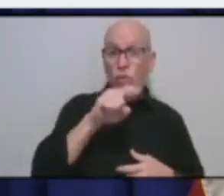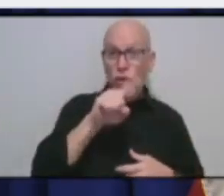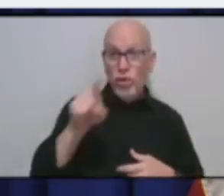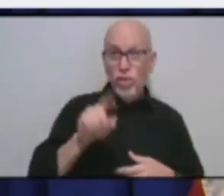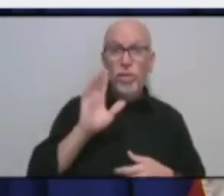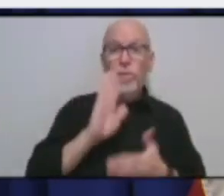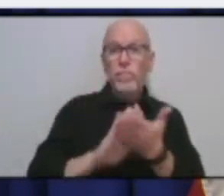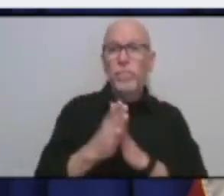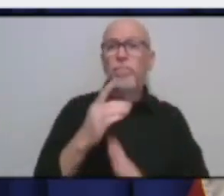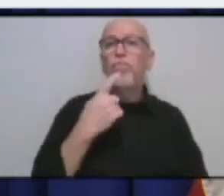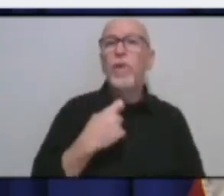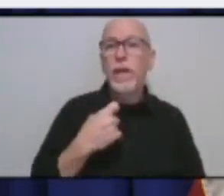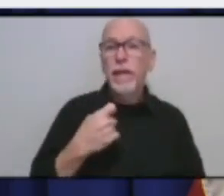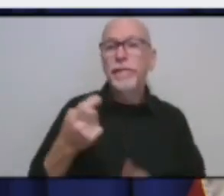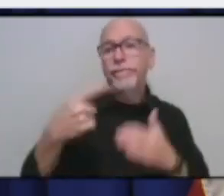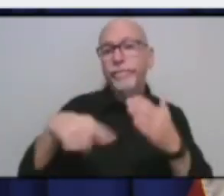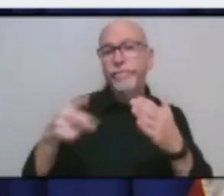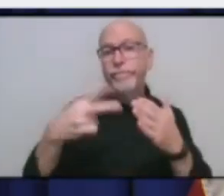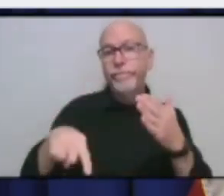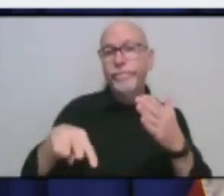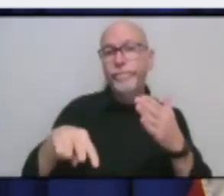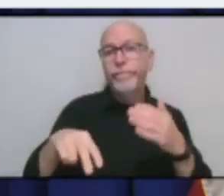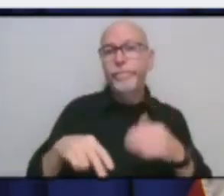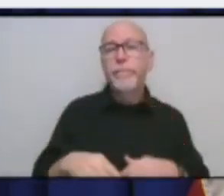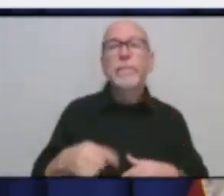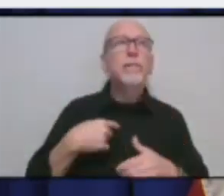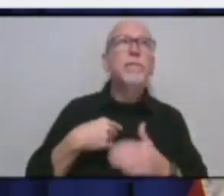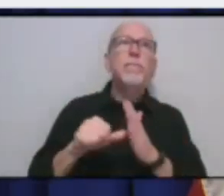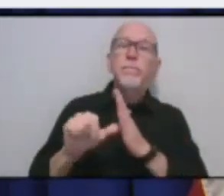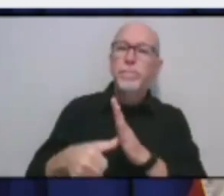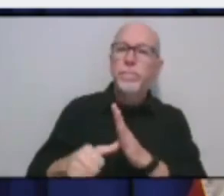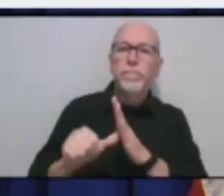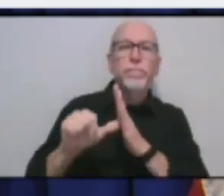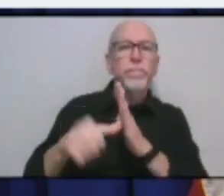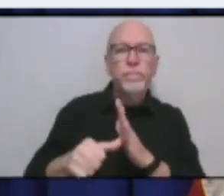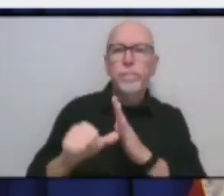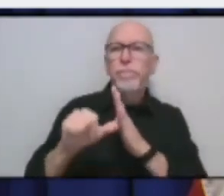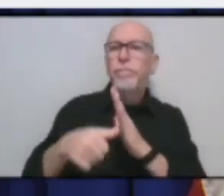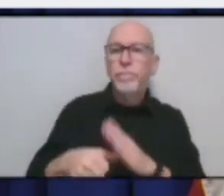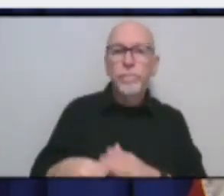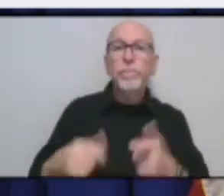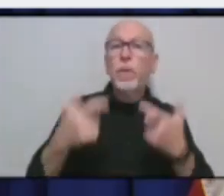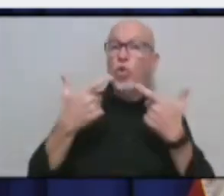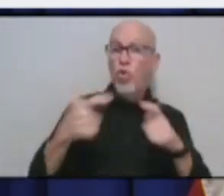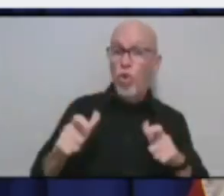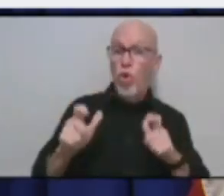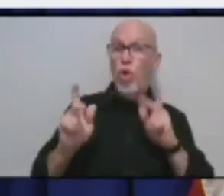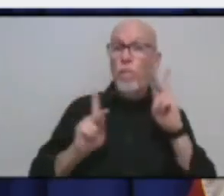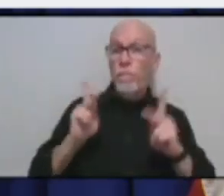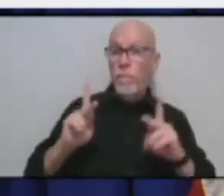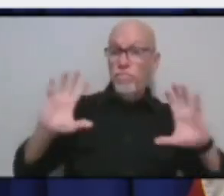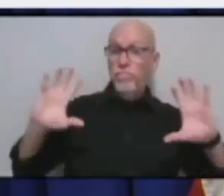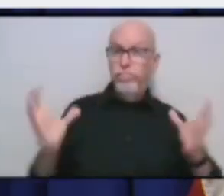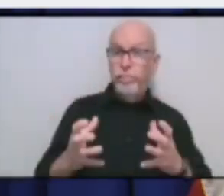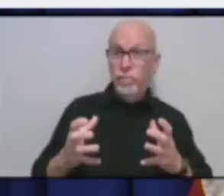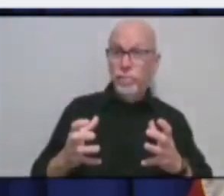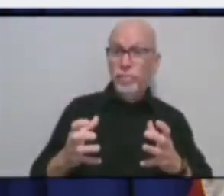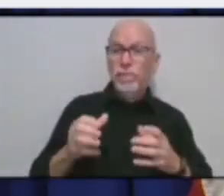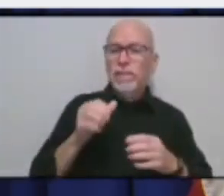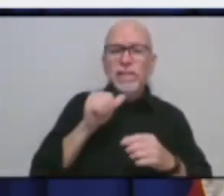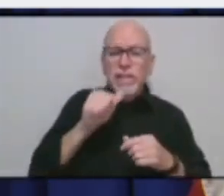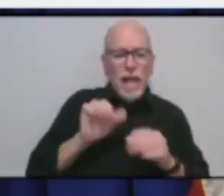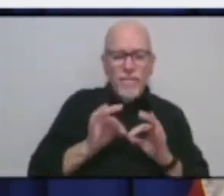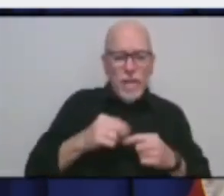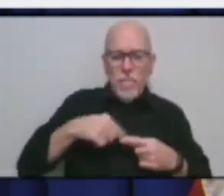next 2 weeks. I cannot repeat this enough. Bringing together large groups of people from outside your immediate